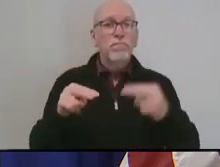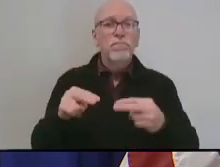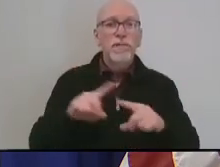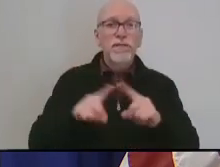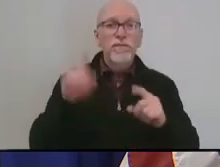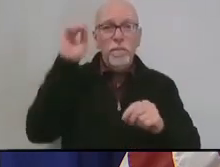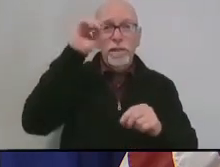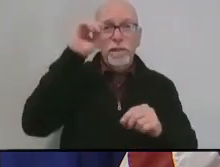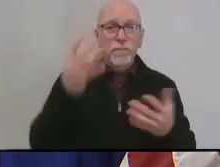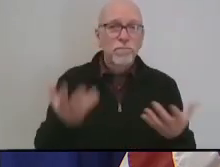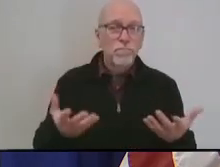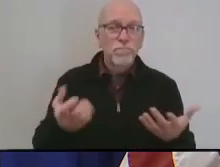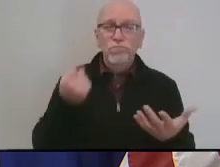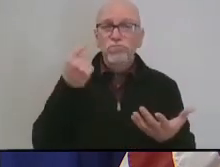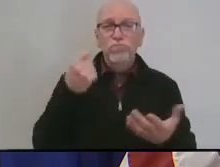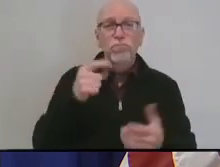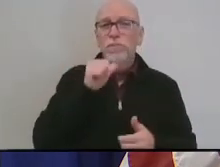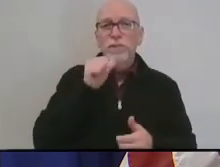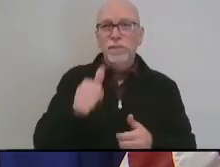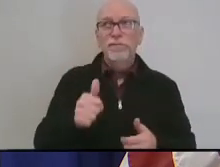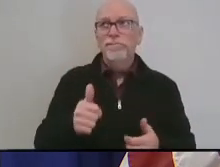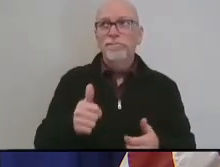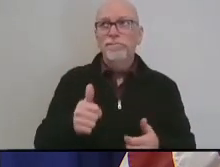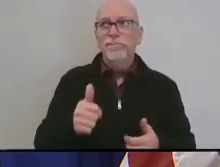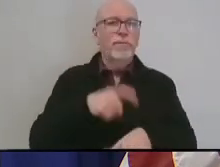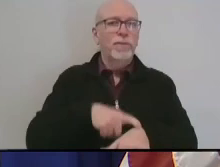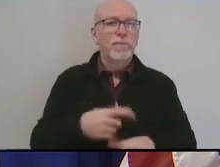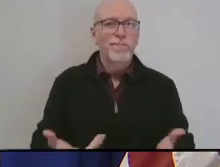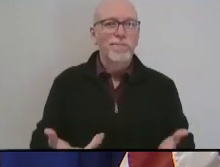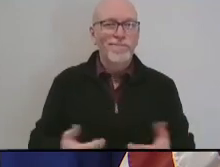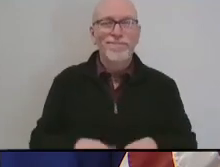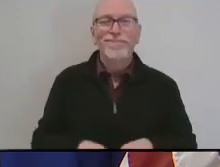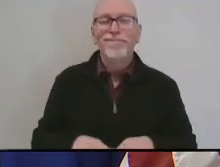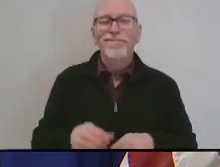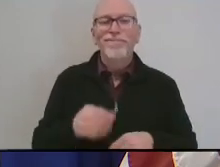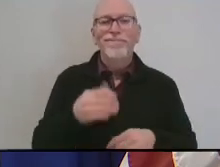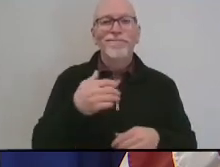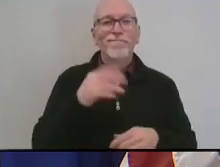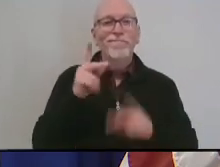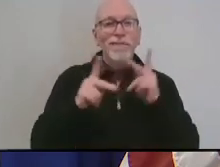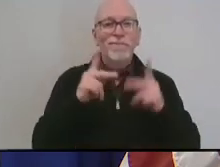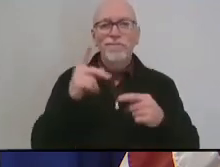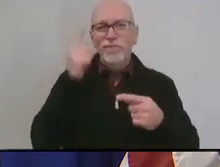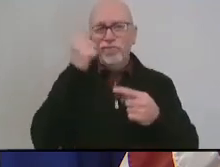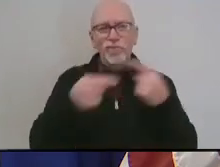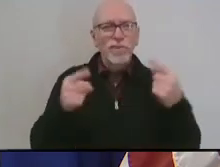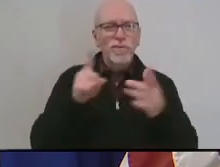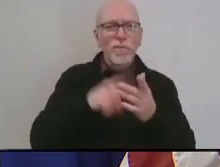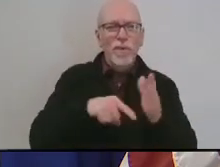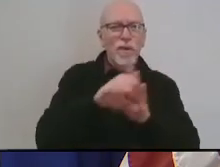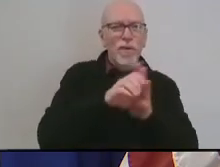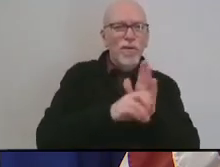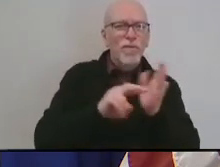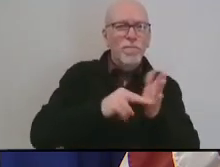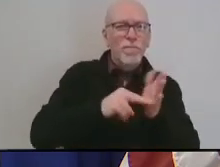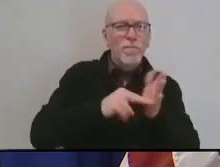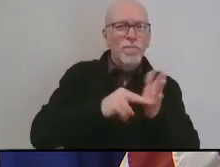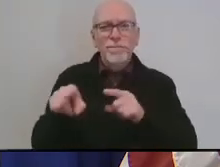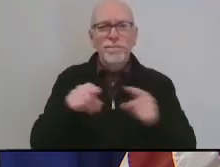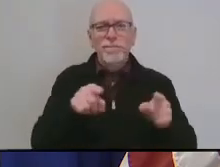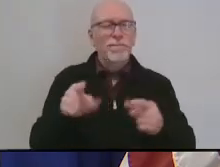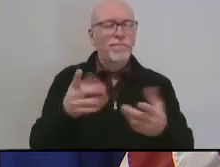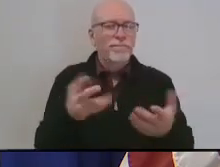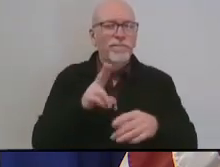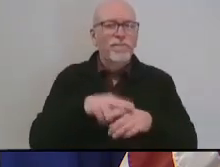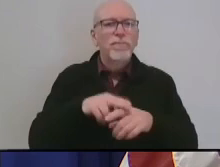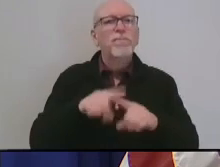Understandably, it won't be the first time there would have been a constitutional disagreement, but that'll sort itself